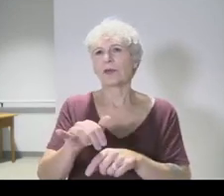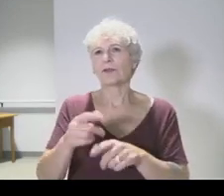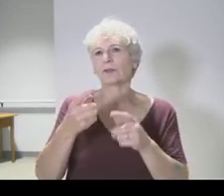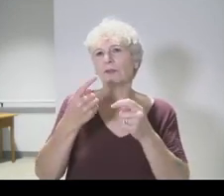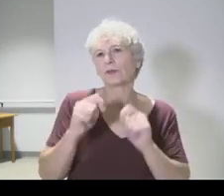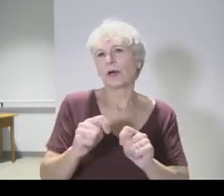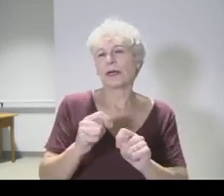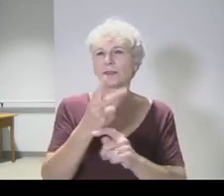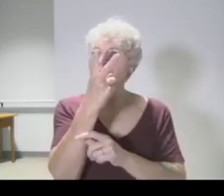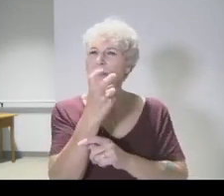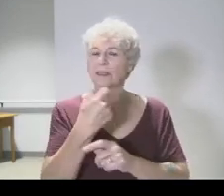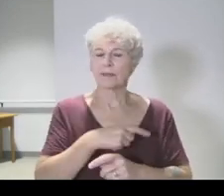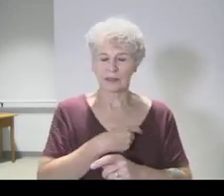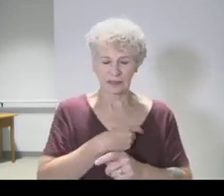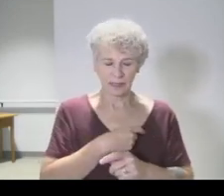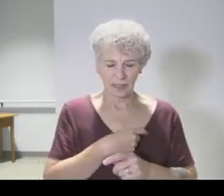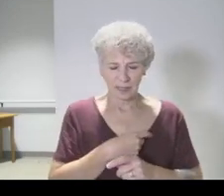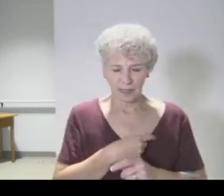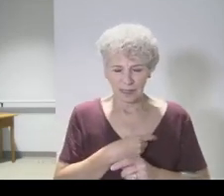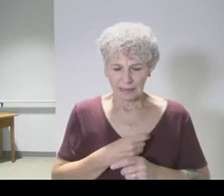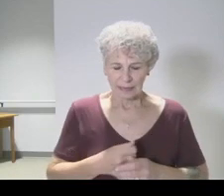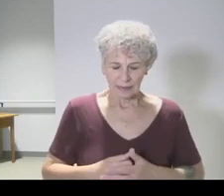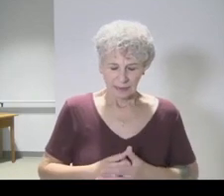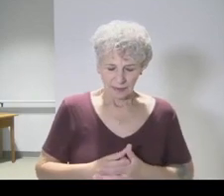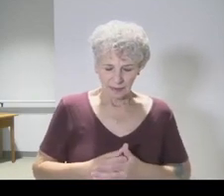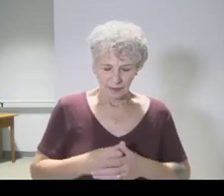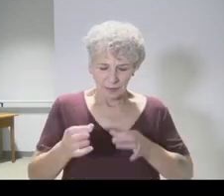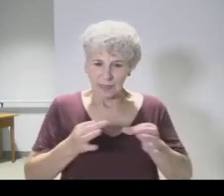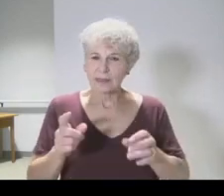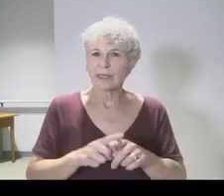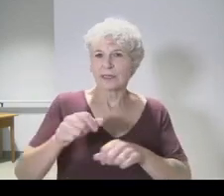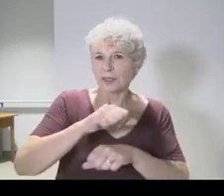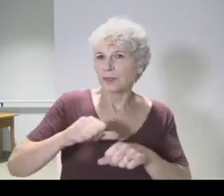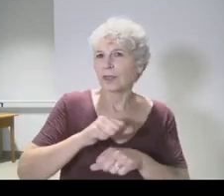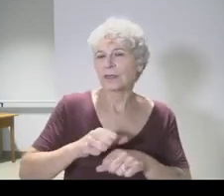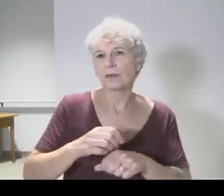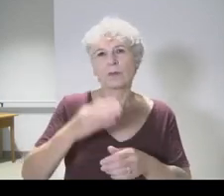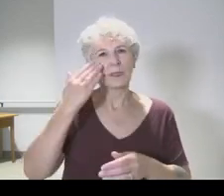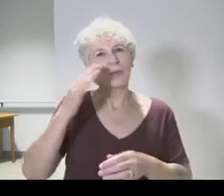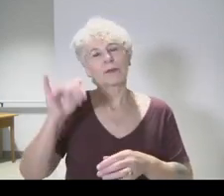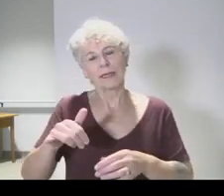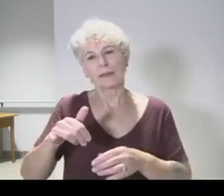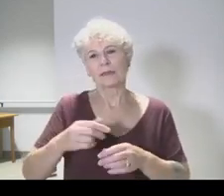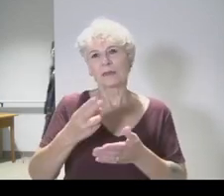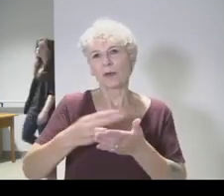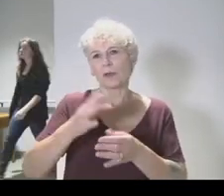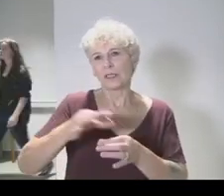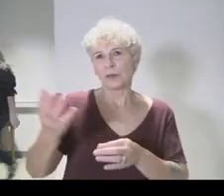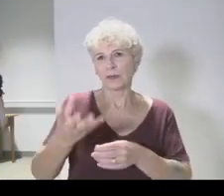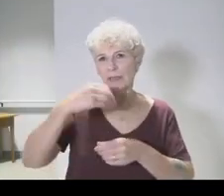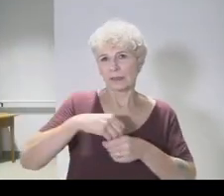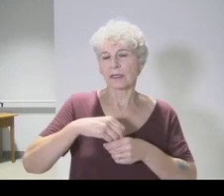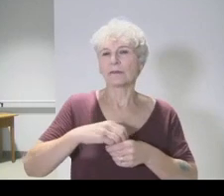us. He explains it as the anointing, which we know to be the Holy Spirit indwelt in us. The Holy